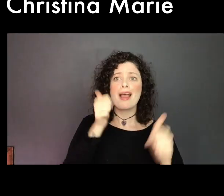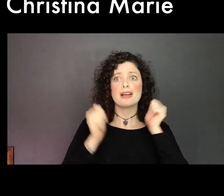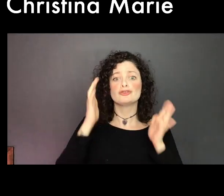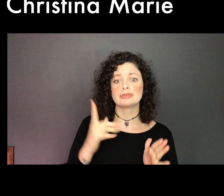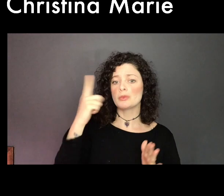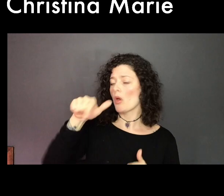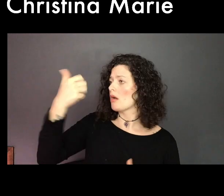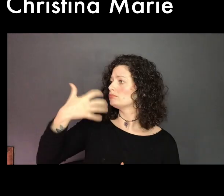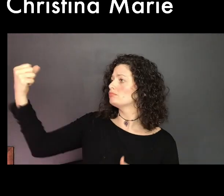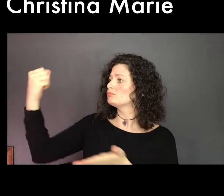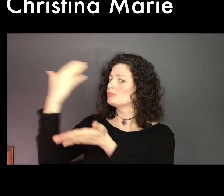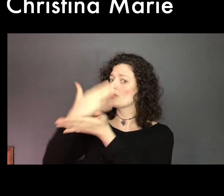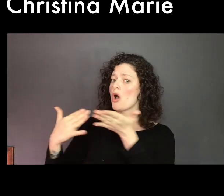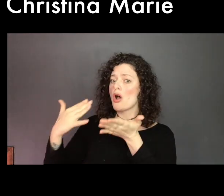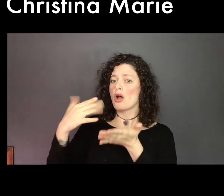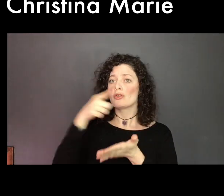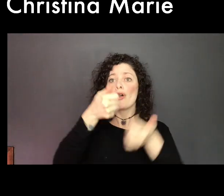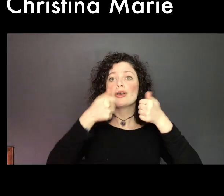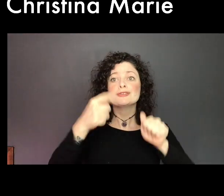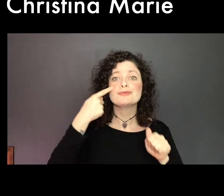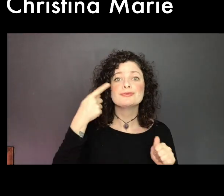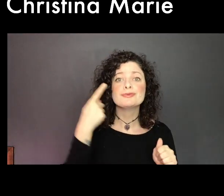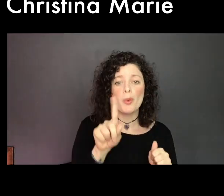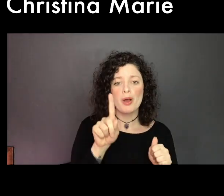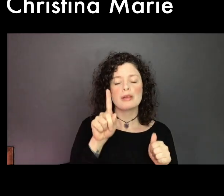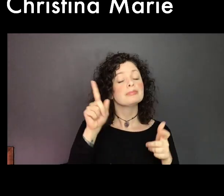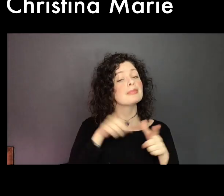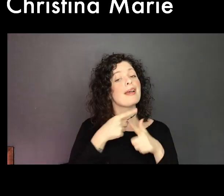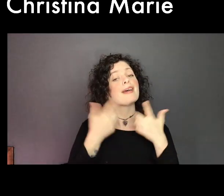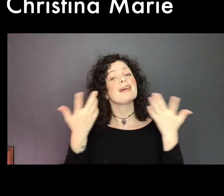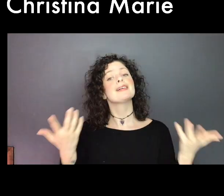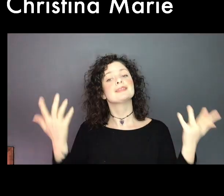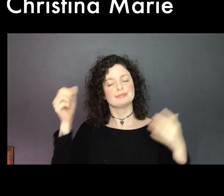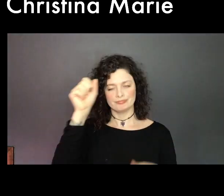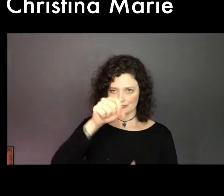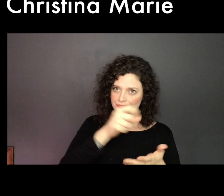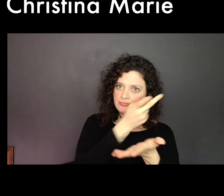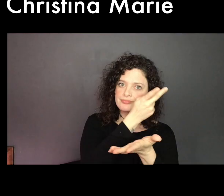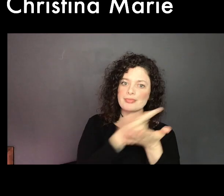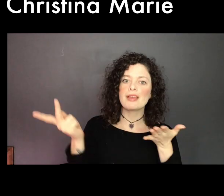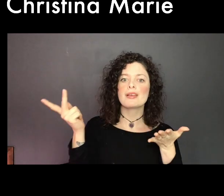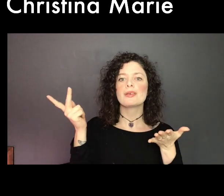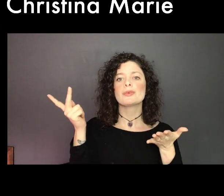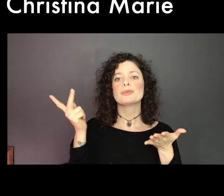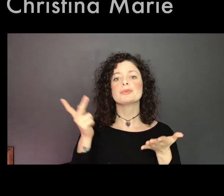an actor and another actor gets the part that you auditioned for, well then it